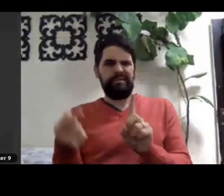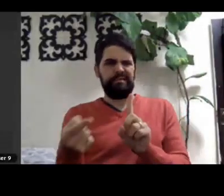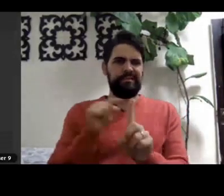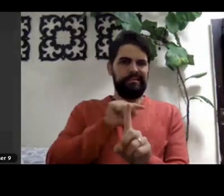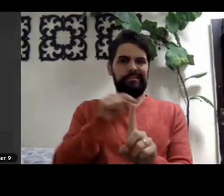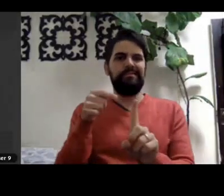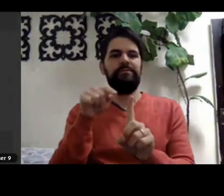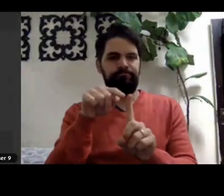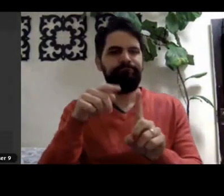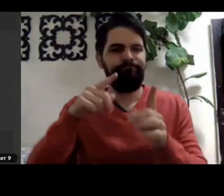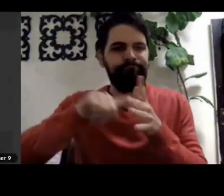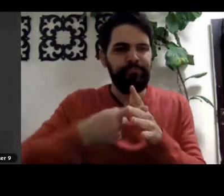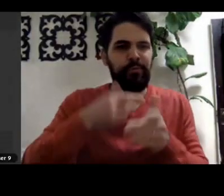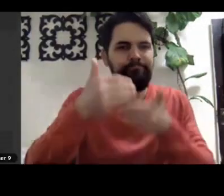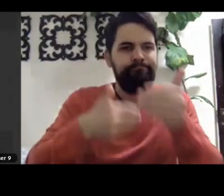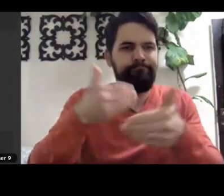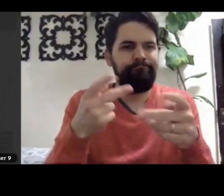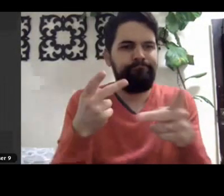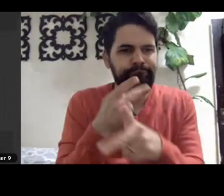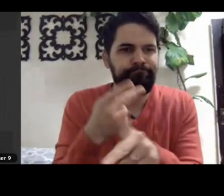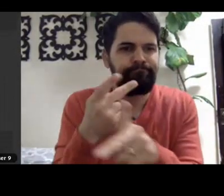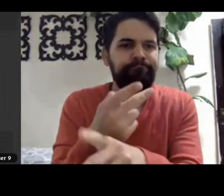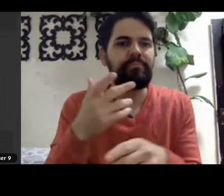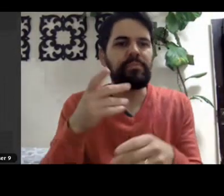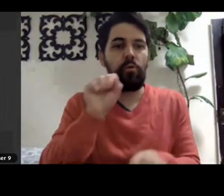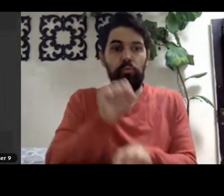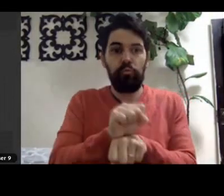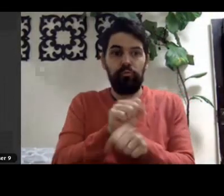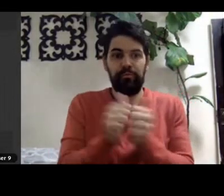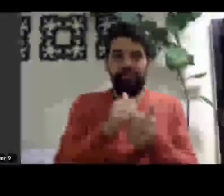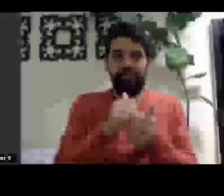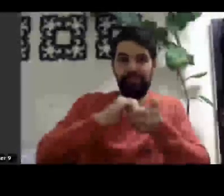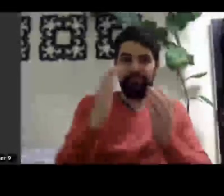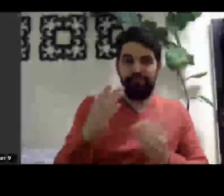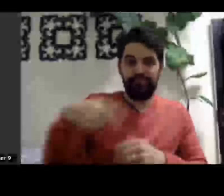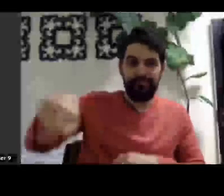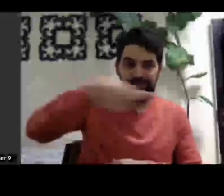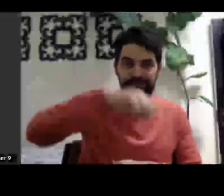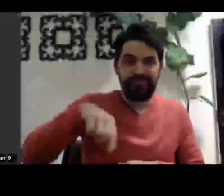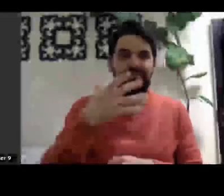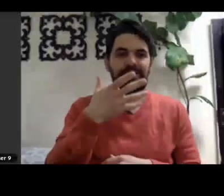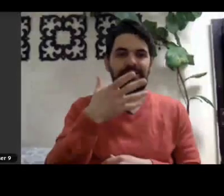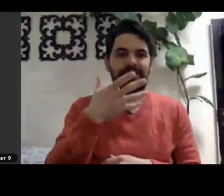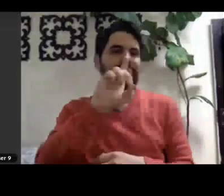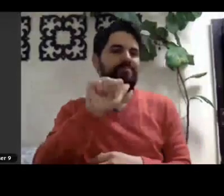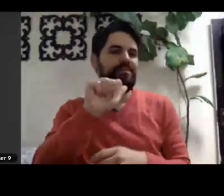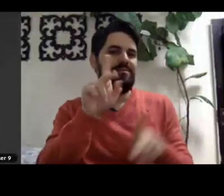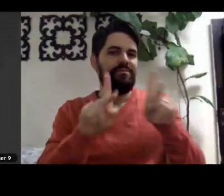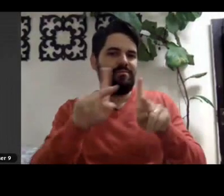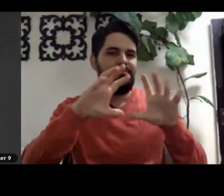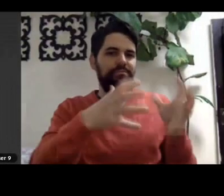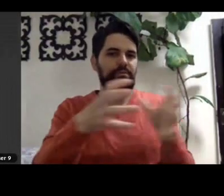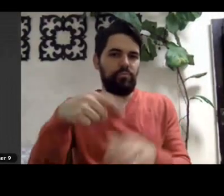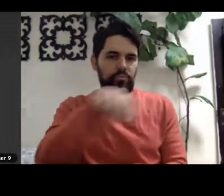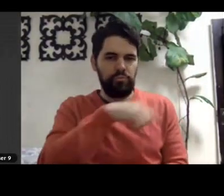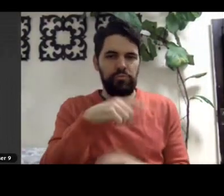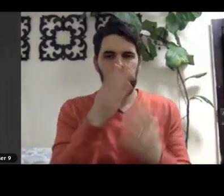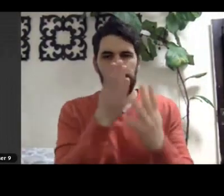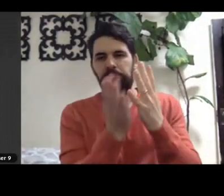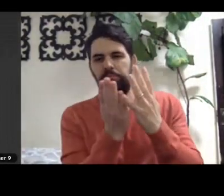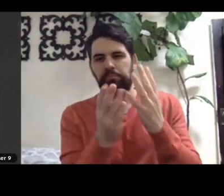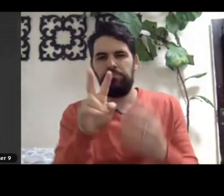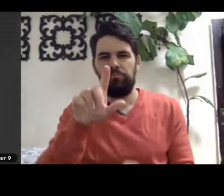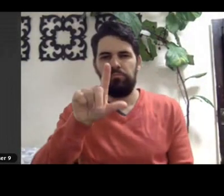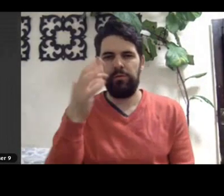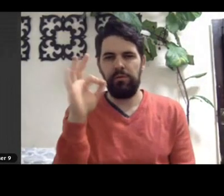work. And so the challenge then becomes, how do we get to the information that we need? So working with our partners